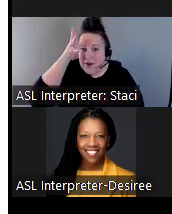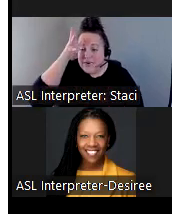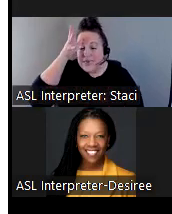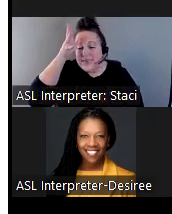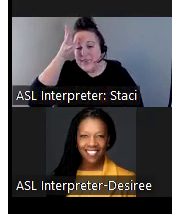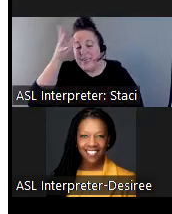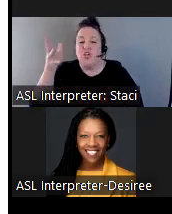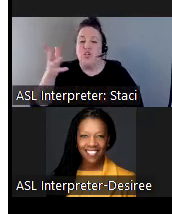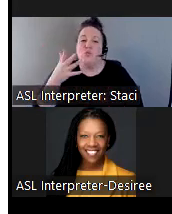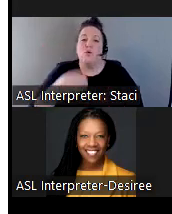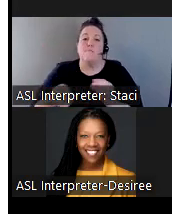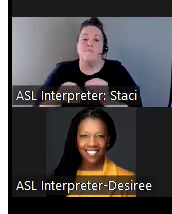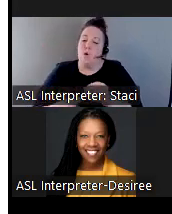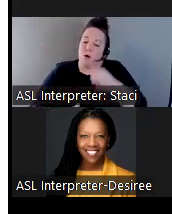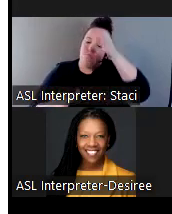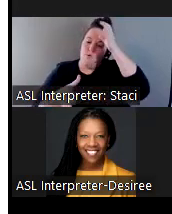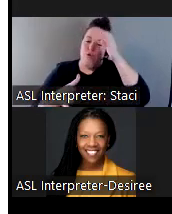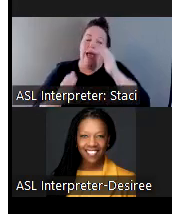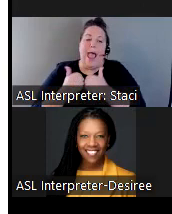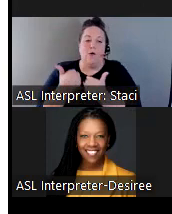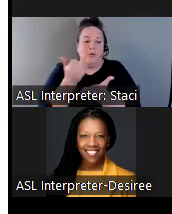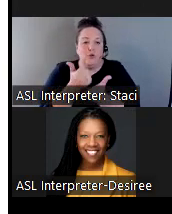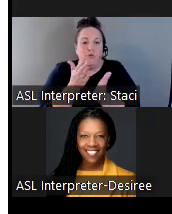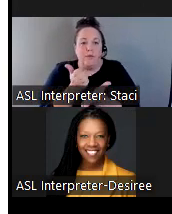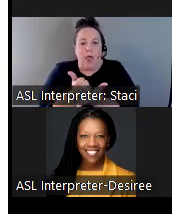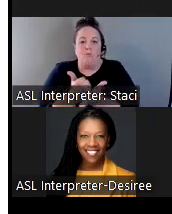informed of what's available for your child. If you're